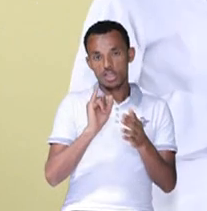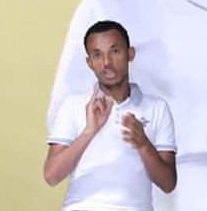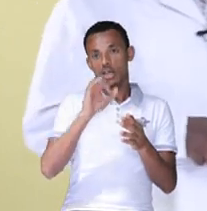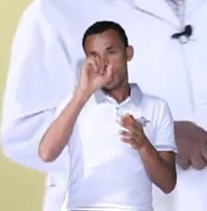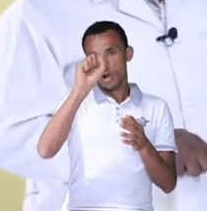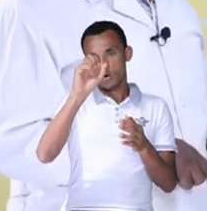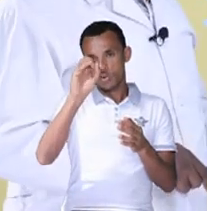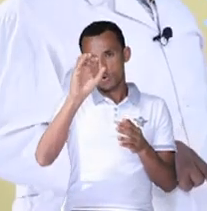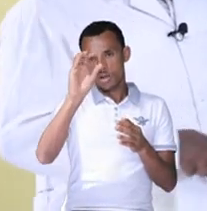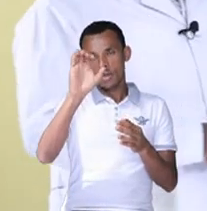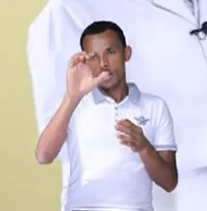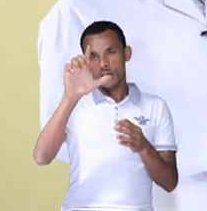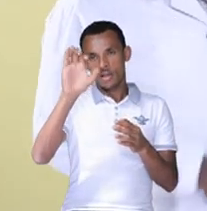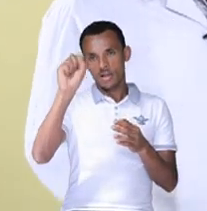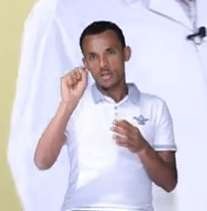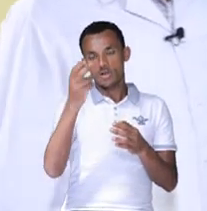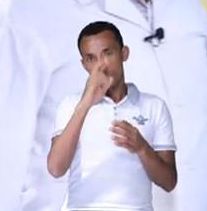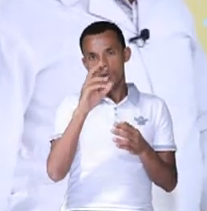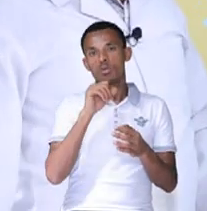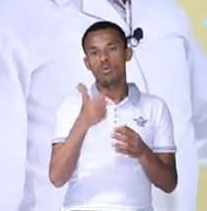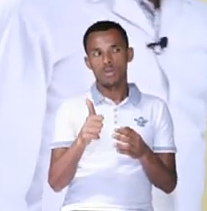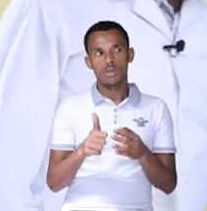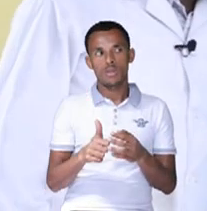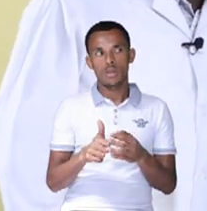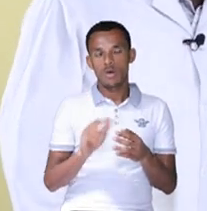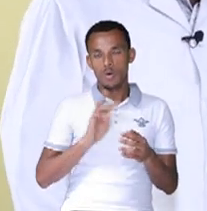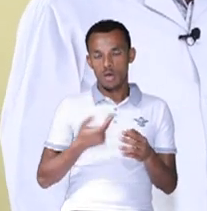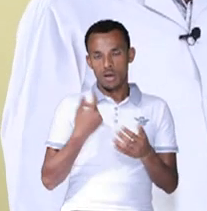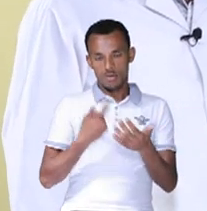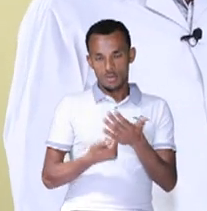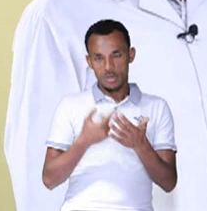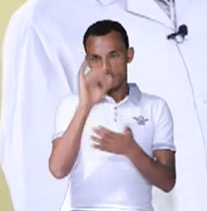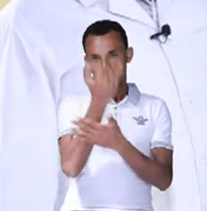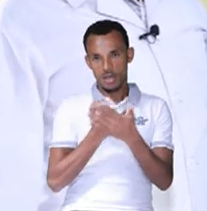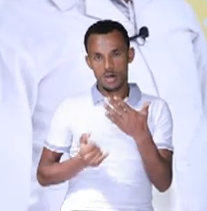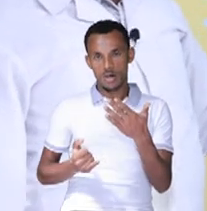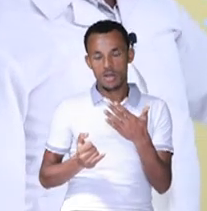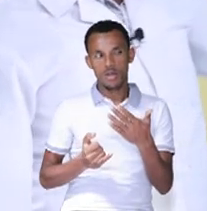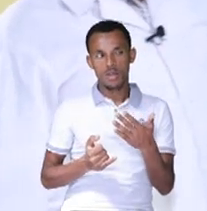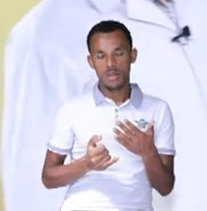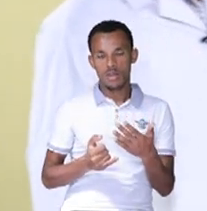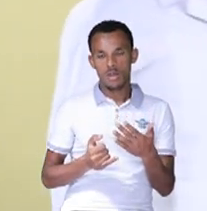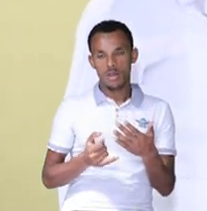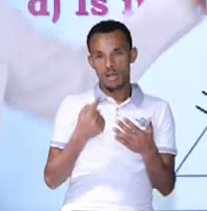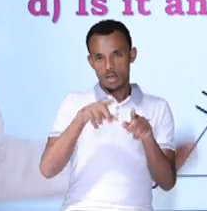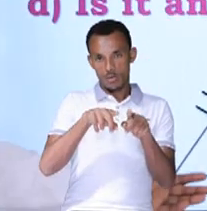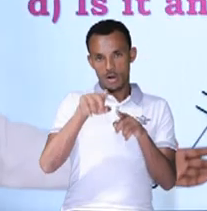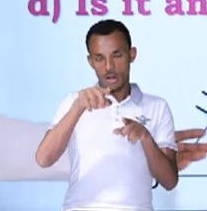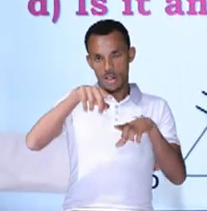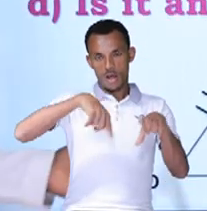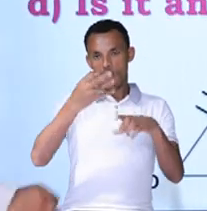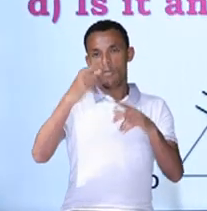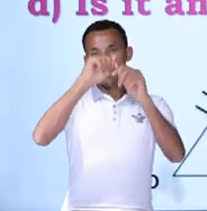isosceles or not from the figure. We have the figure as shown. So the parallel lines